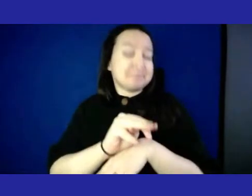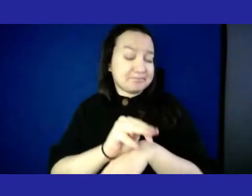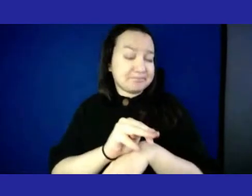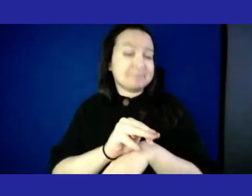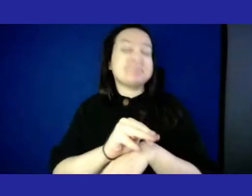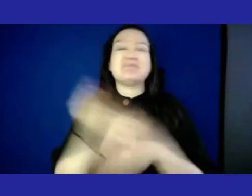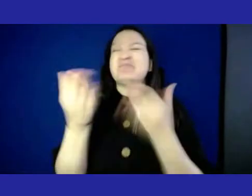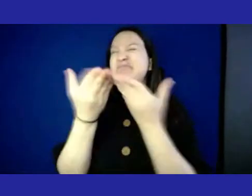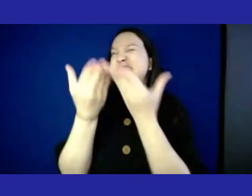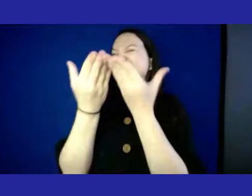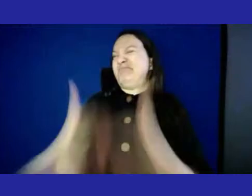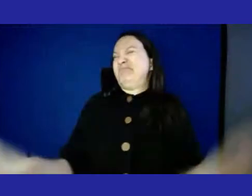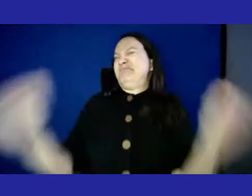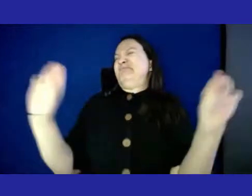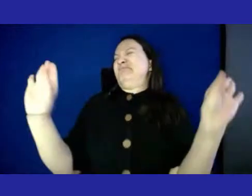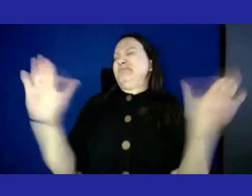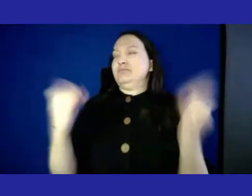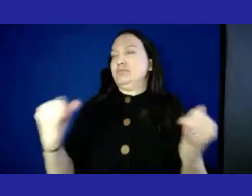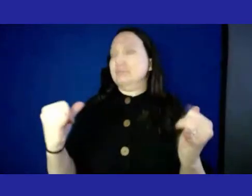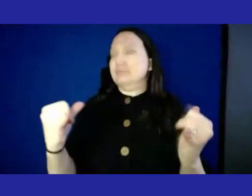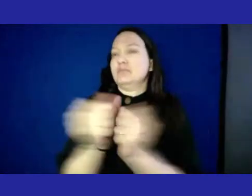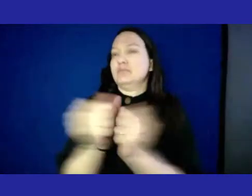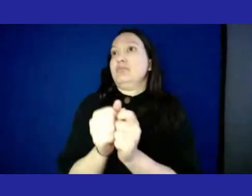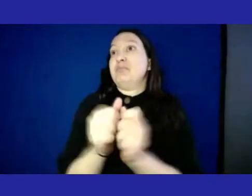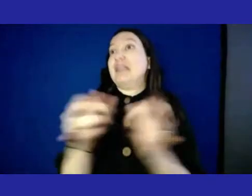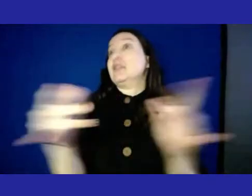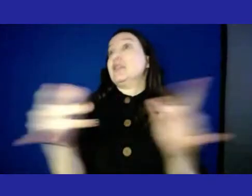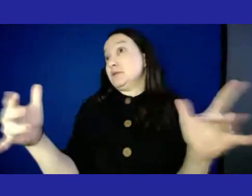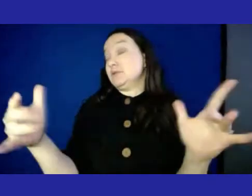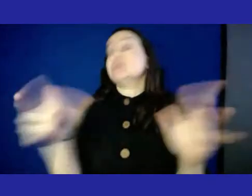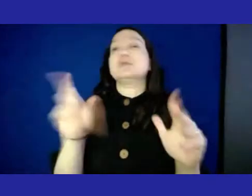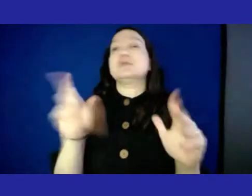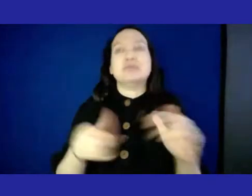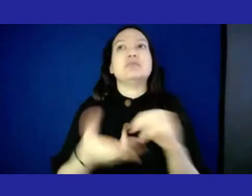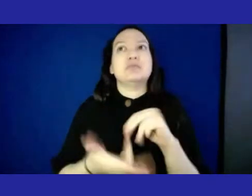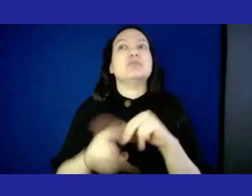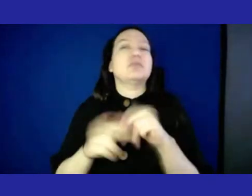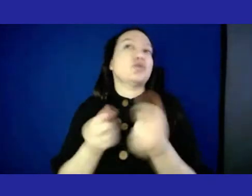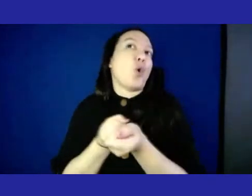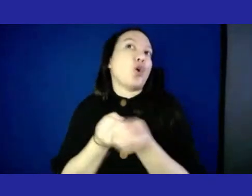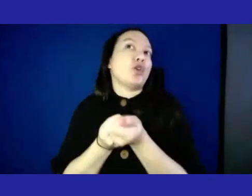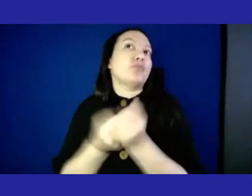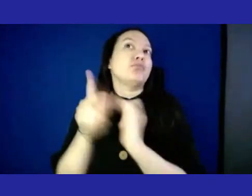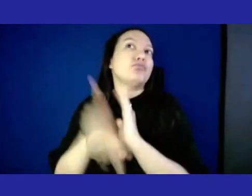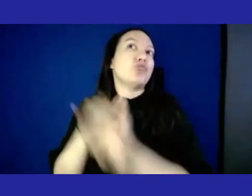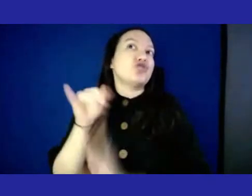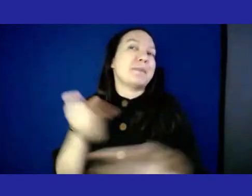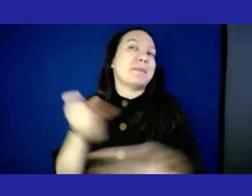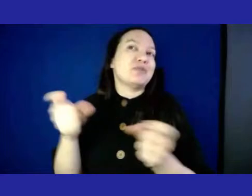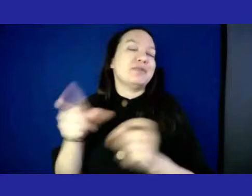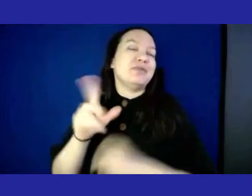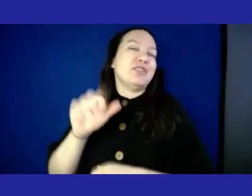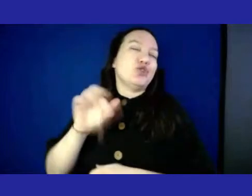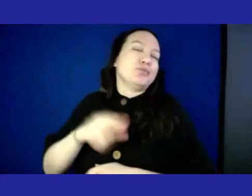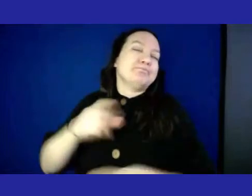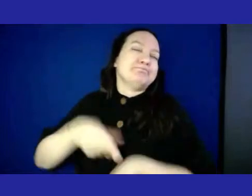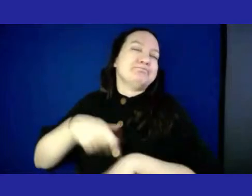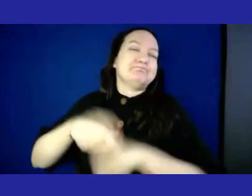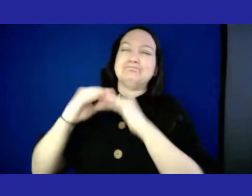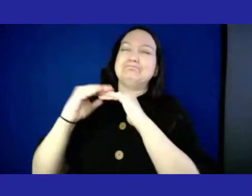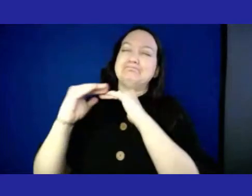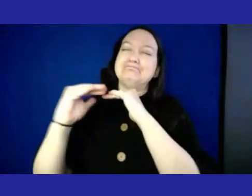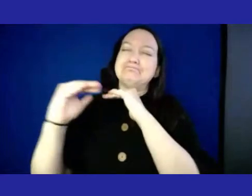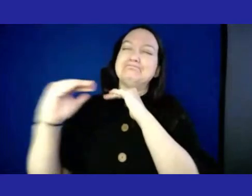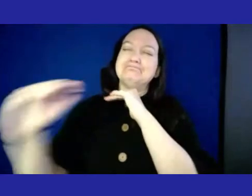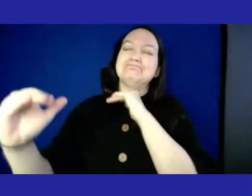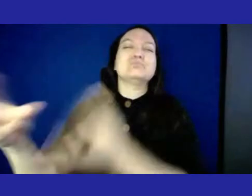the broader scale that we're doing it now, that's been expanding out, so that's needed additional support from the project management vendors. Over time, as that stabilizes, we'll